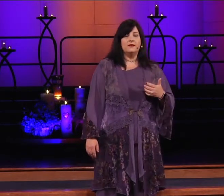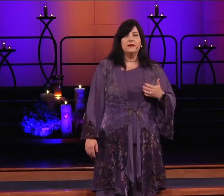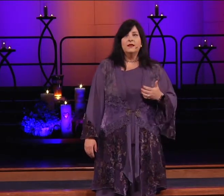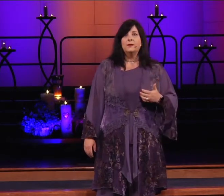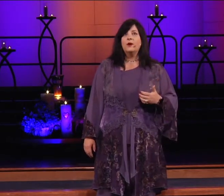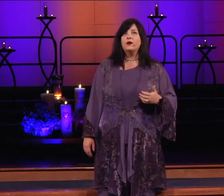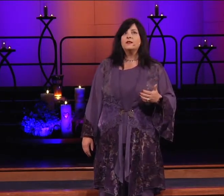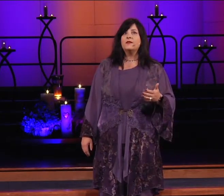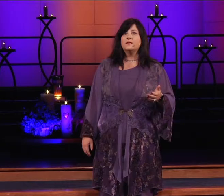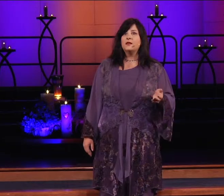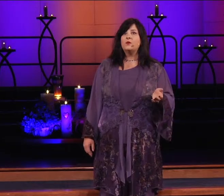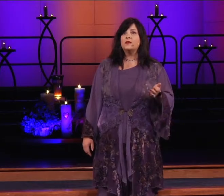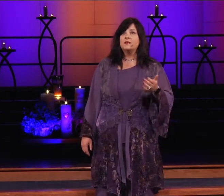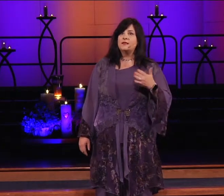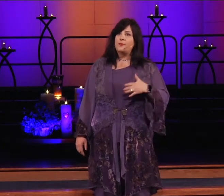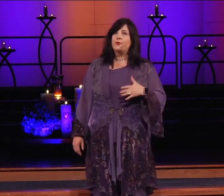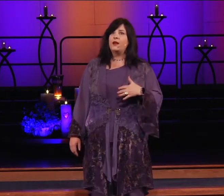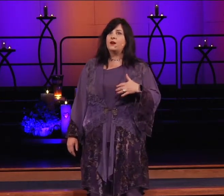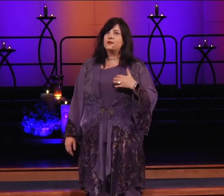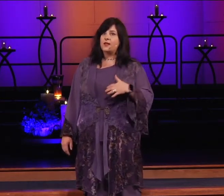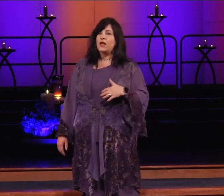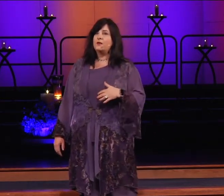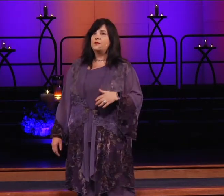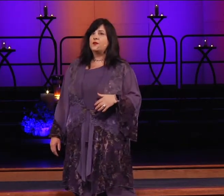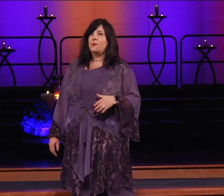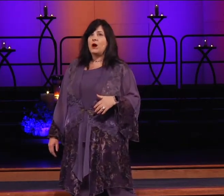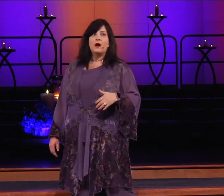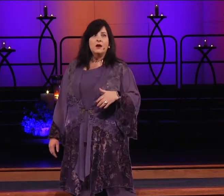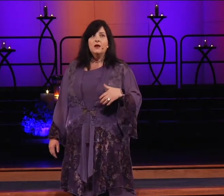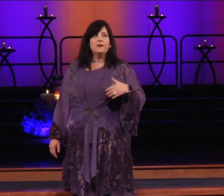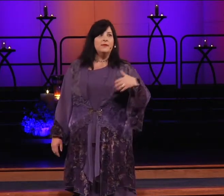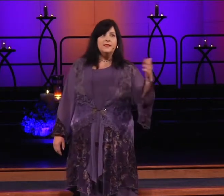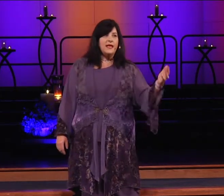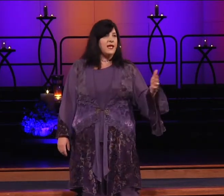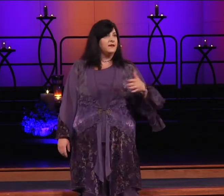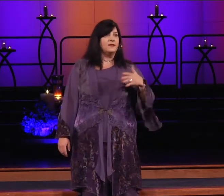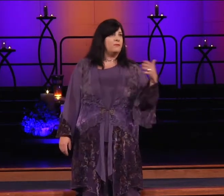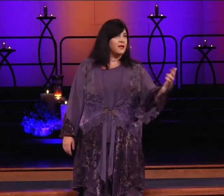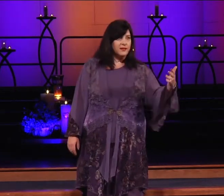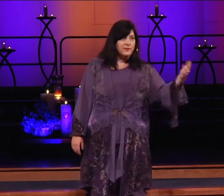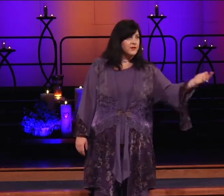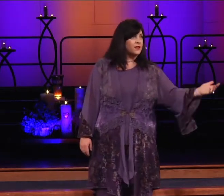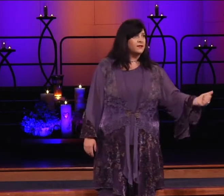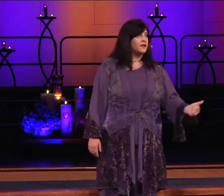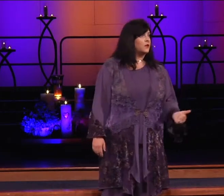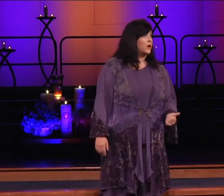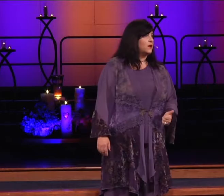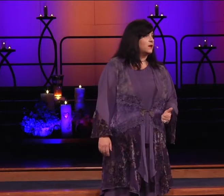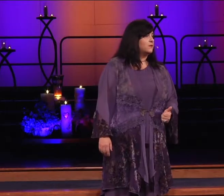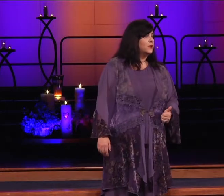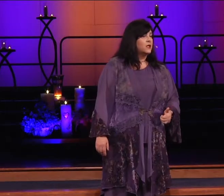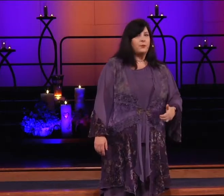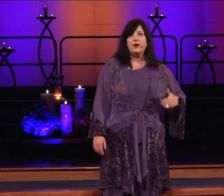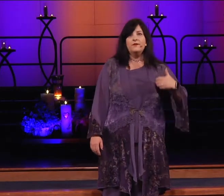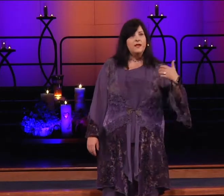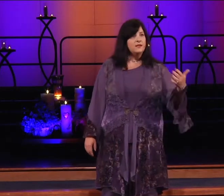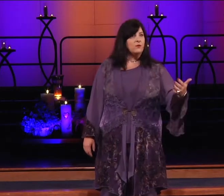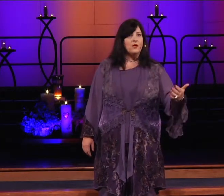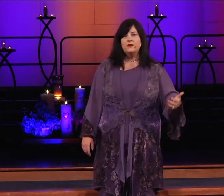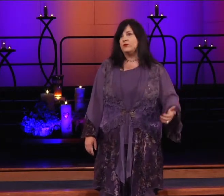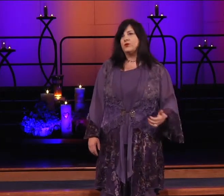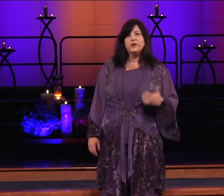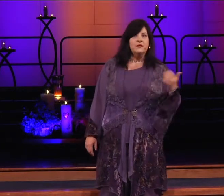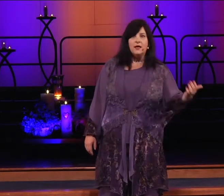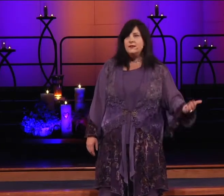within us. The parts of us that want to separate ourselves from our mistakes and mess-ups, as I said at the welcome, the part of